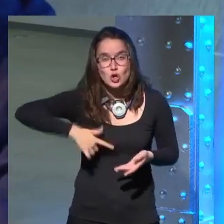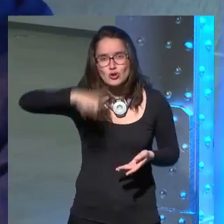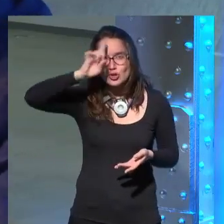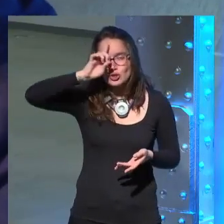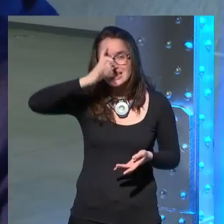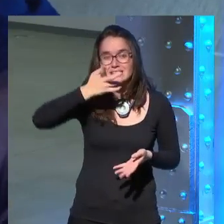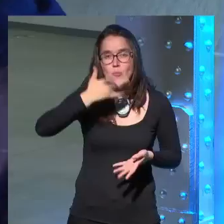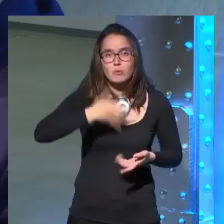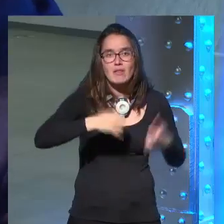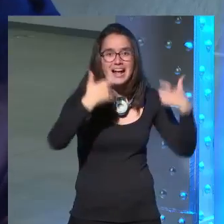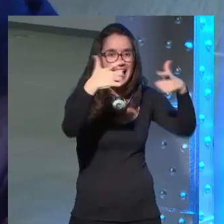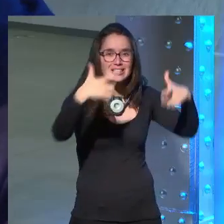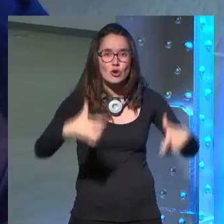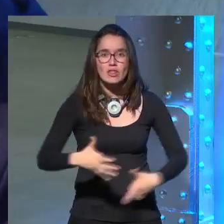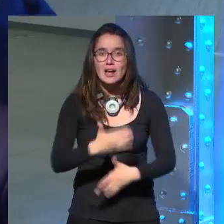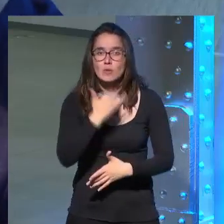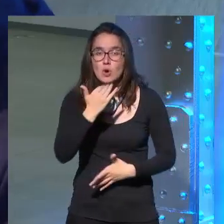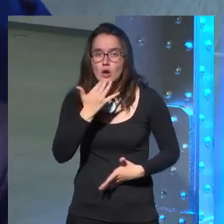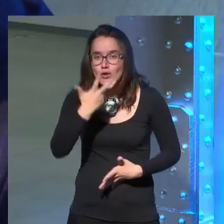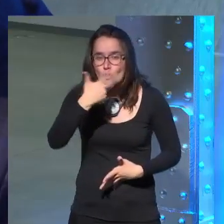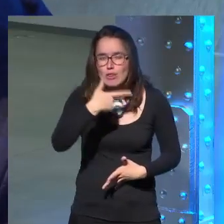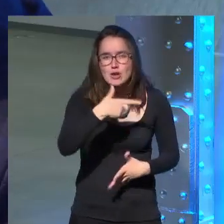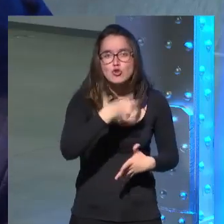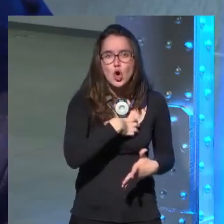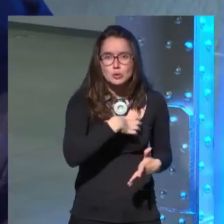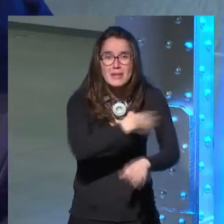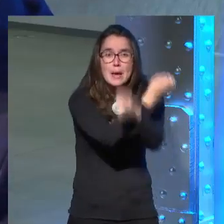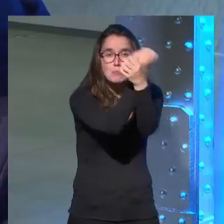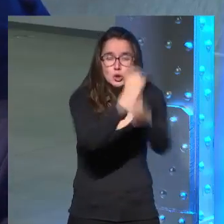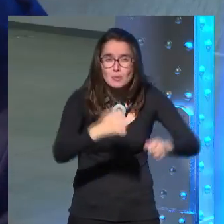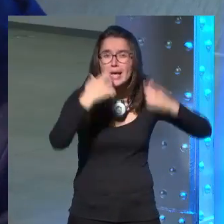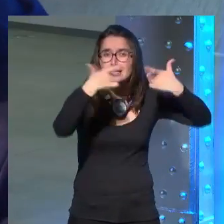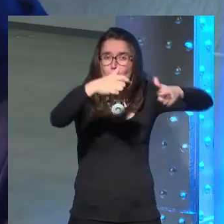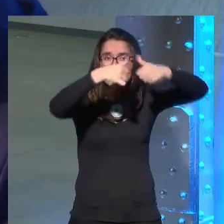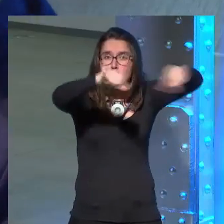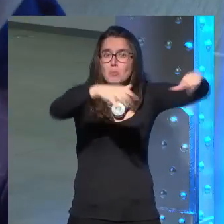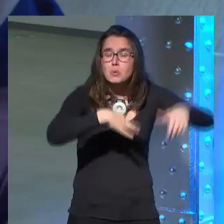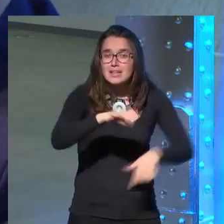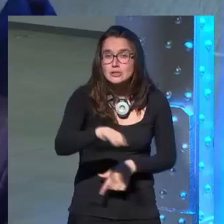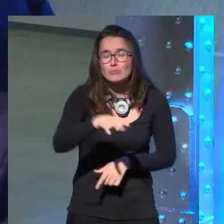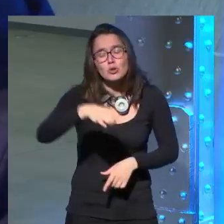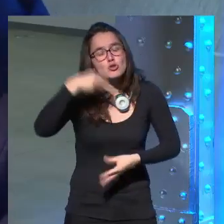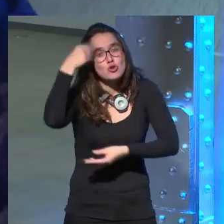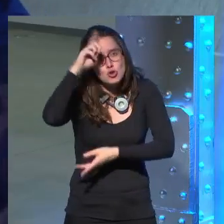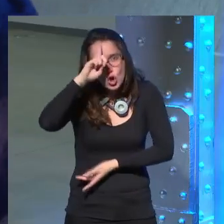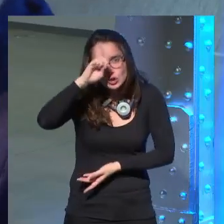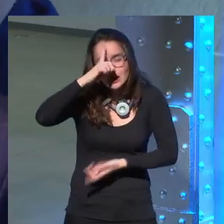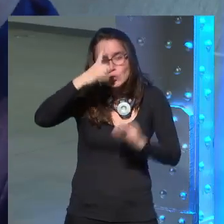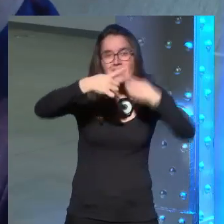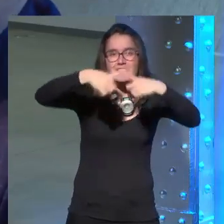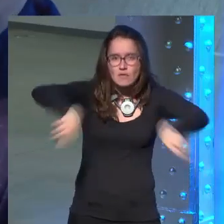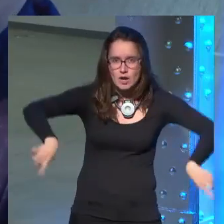than just saying these are messy and complicated. But there's nothing essentially unknowable, I think, about